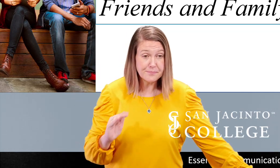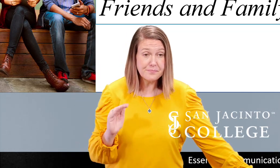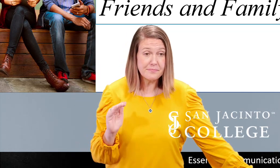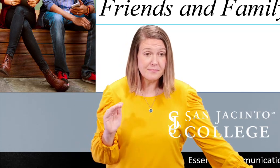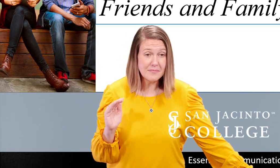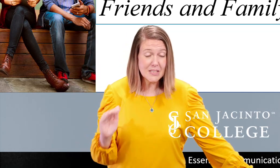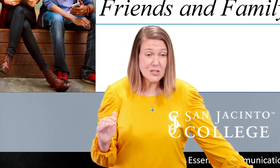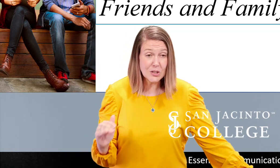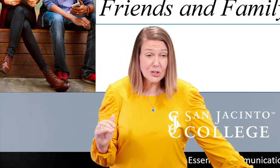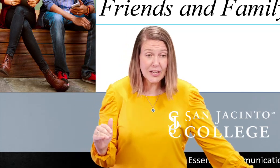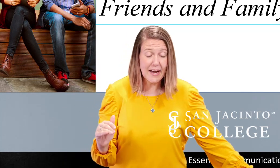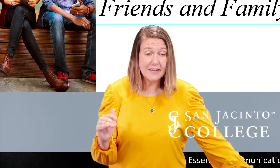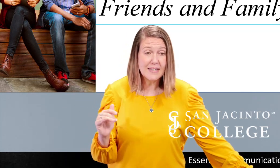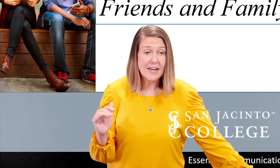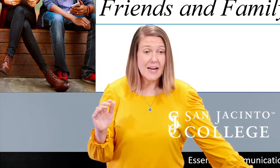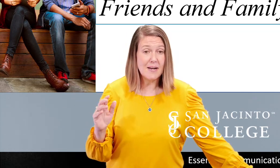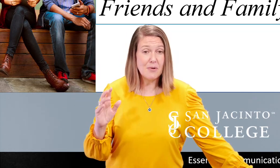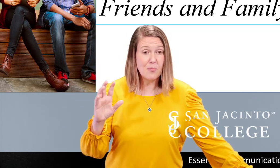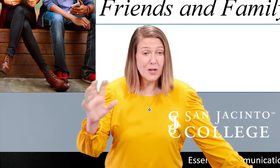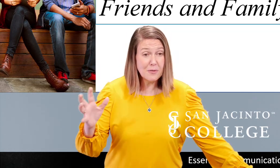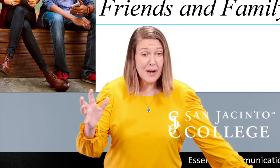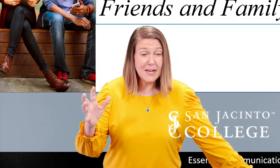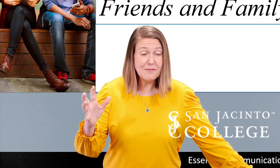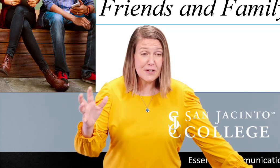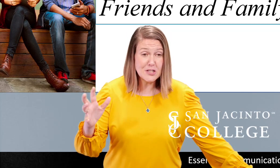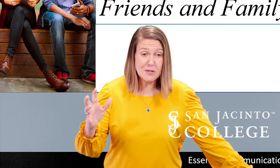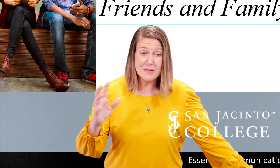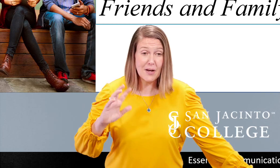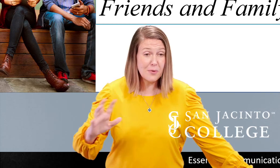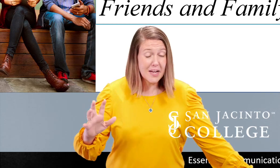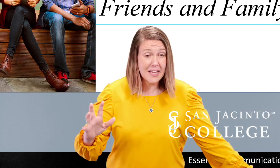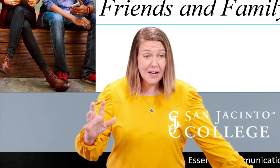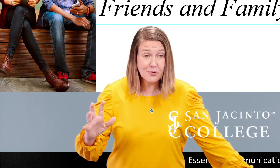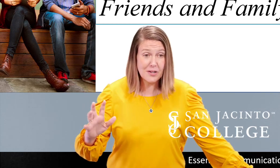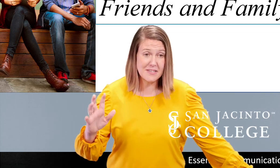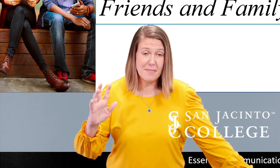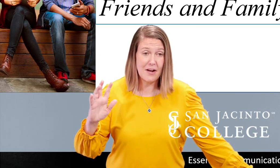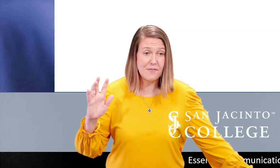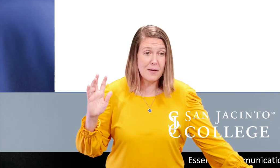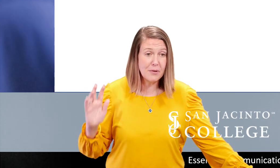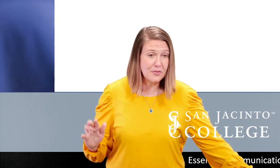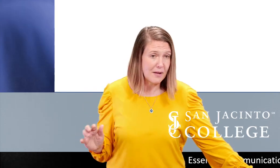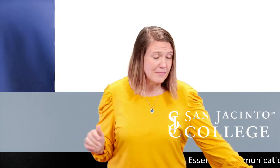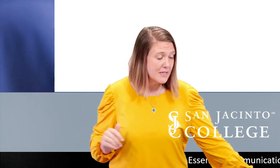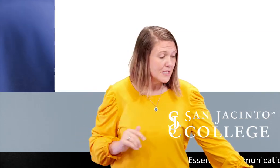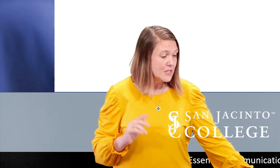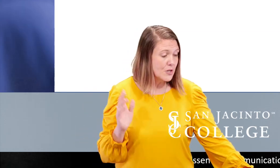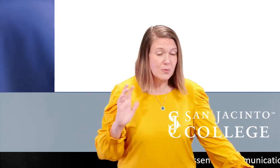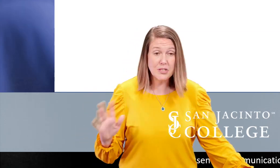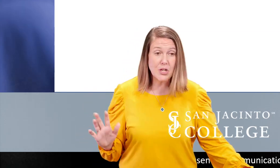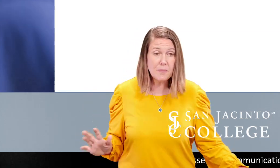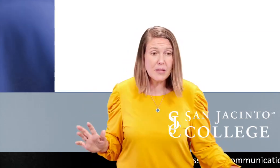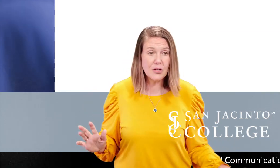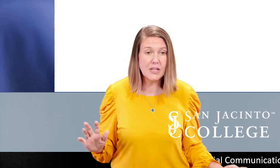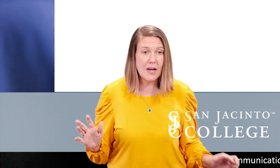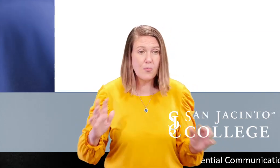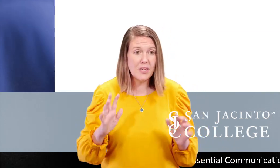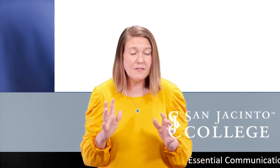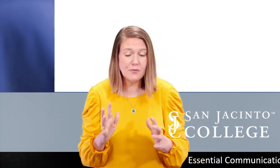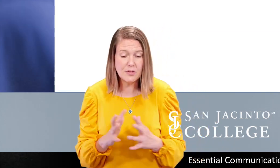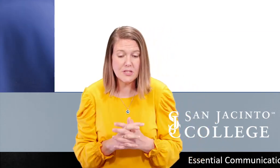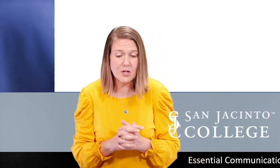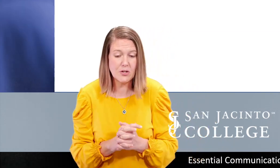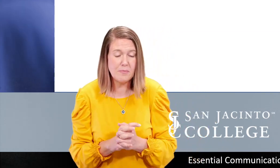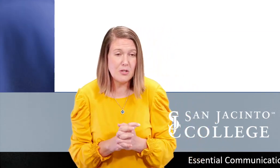textbook to look at what are my friendships? How would I categorize them? How have I built them? So we'll start by looking at